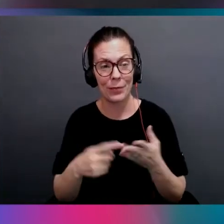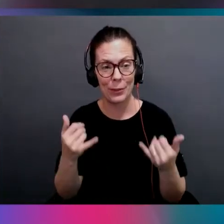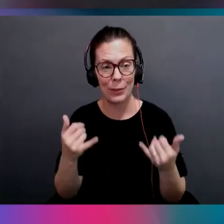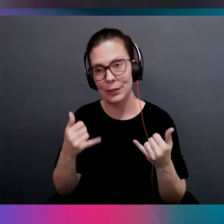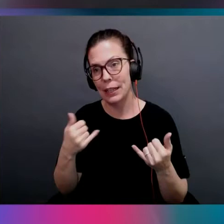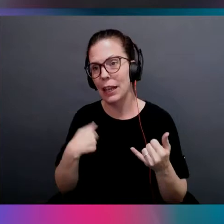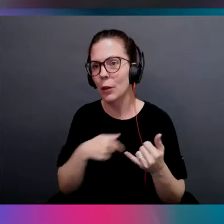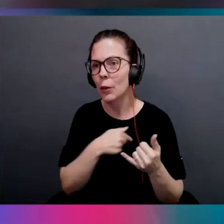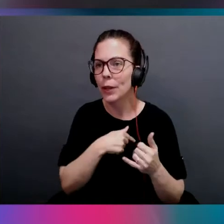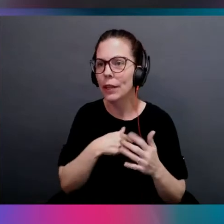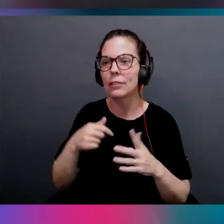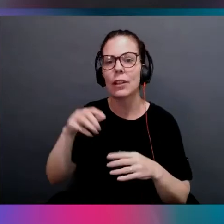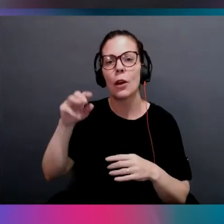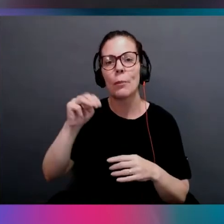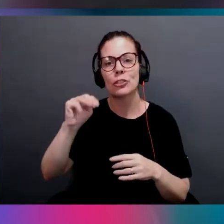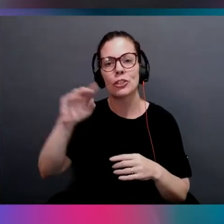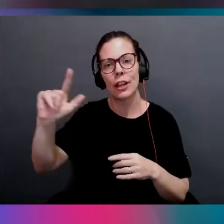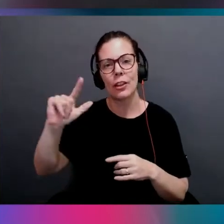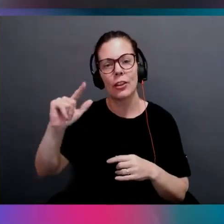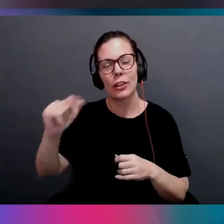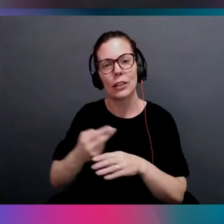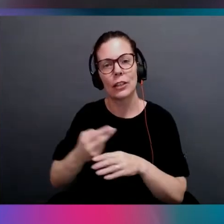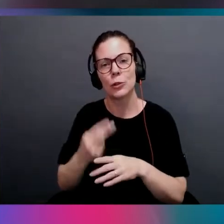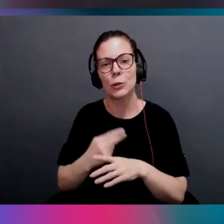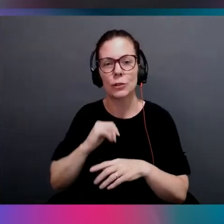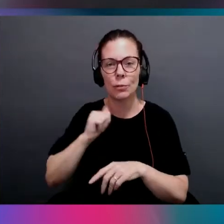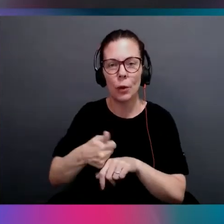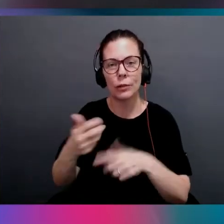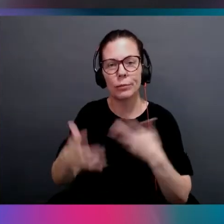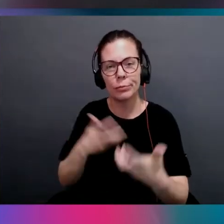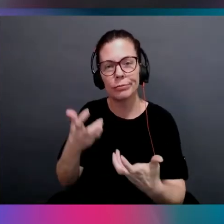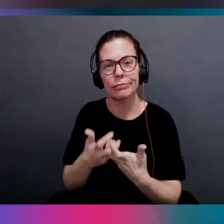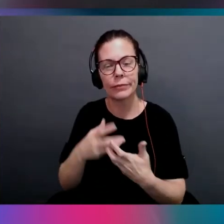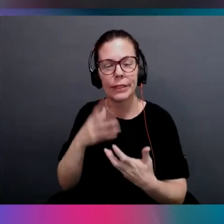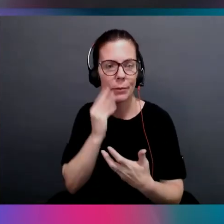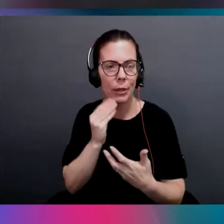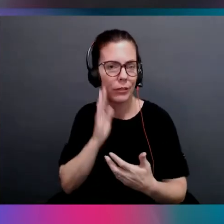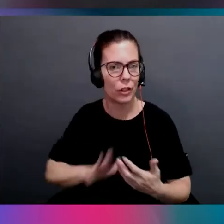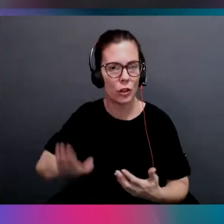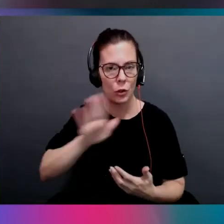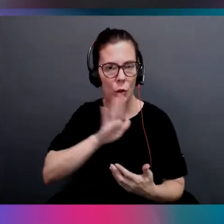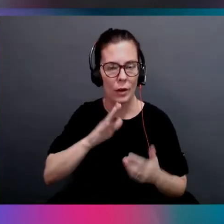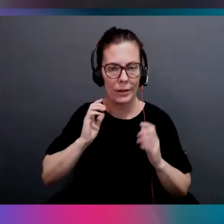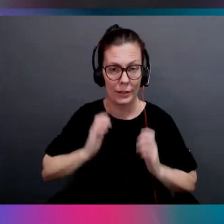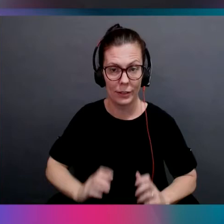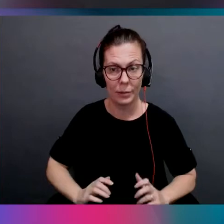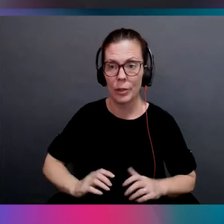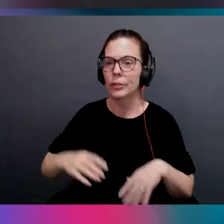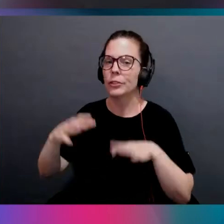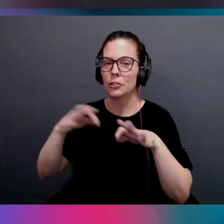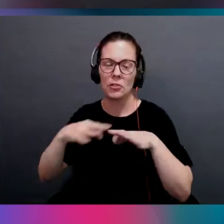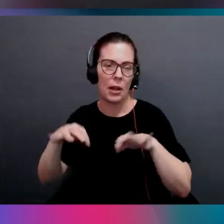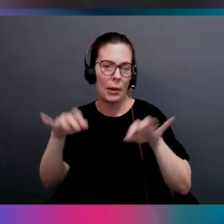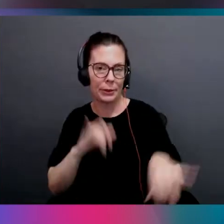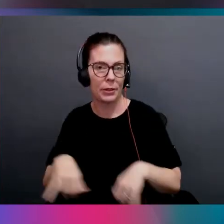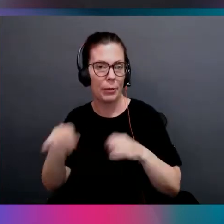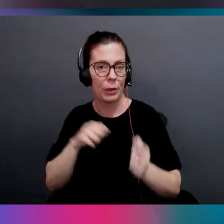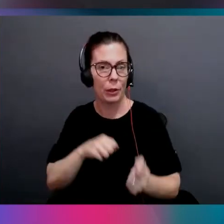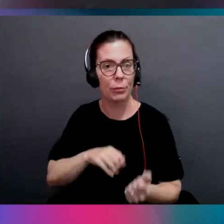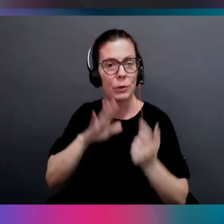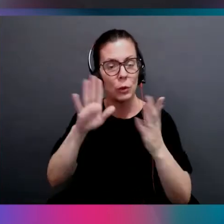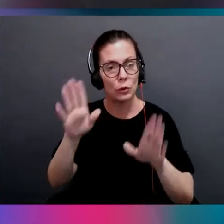machine learning to create a more personalized experience for your customers, describe some common approach to building these recommender